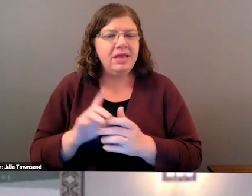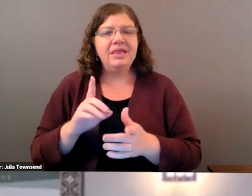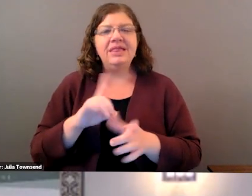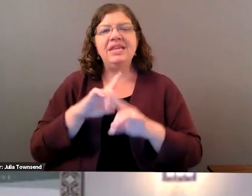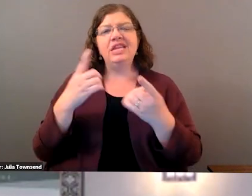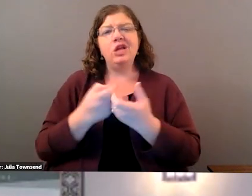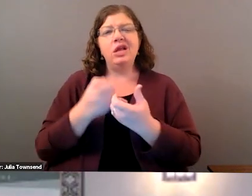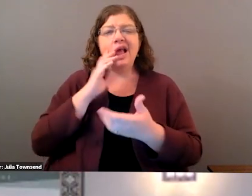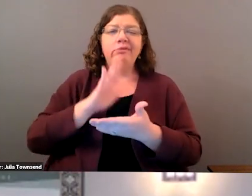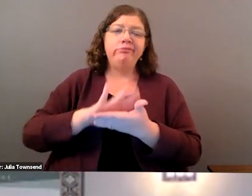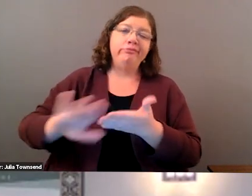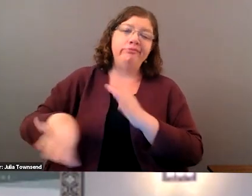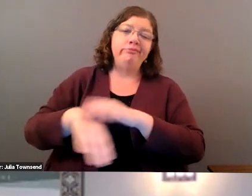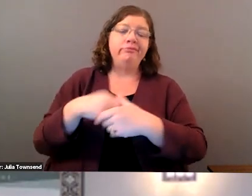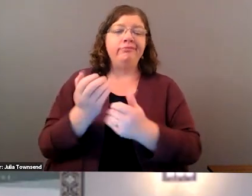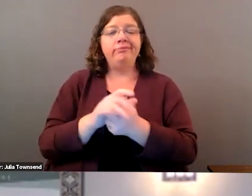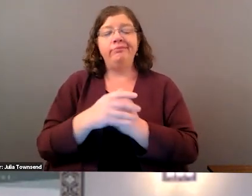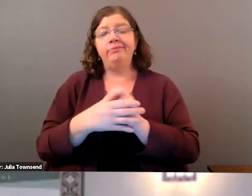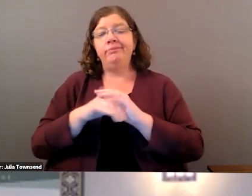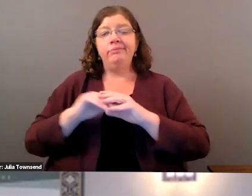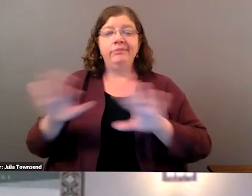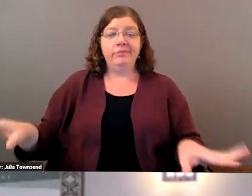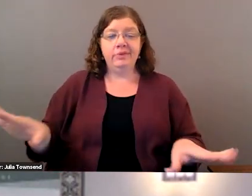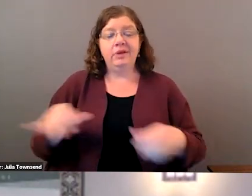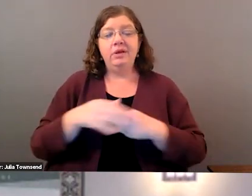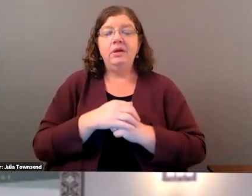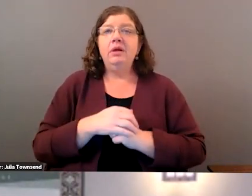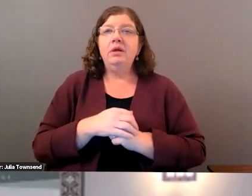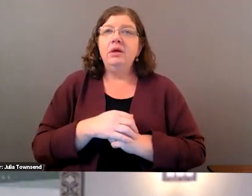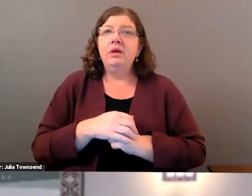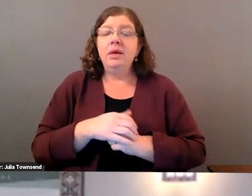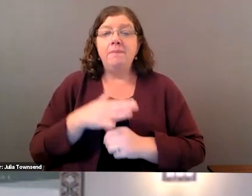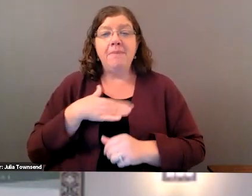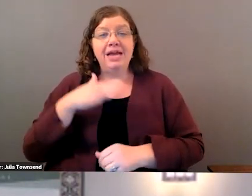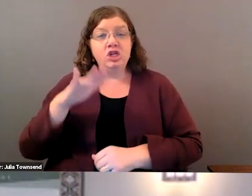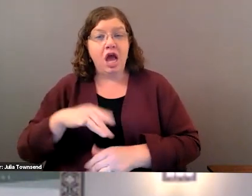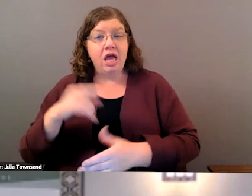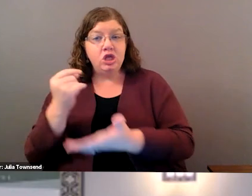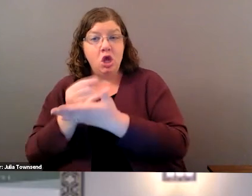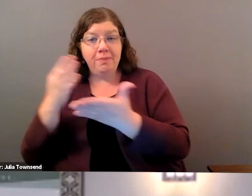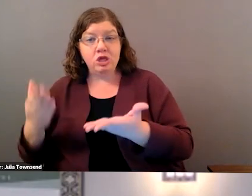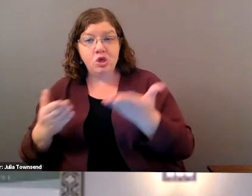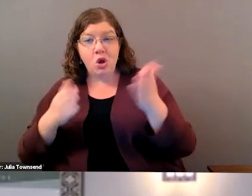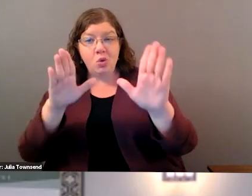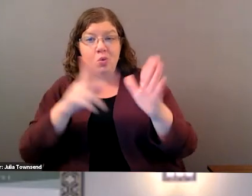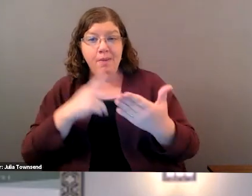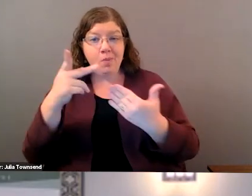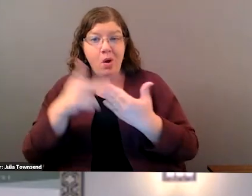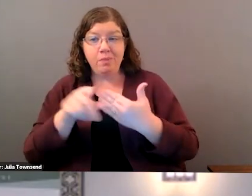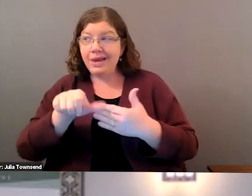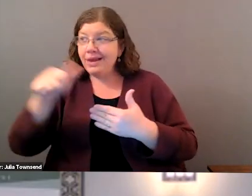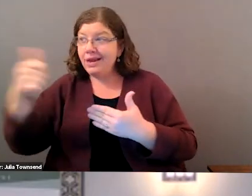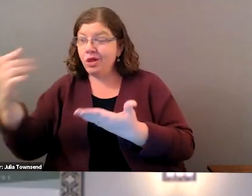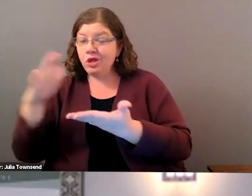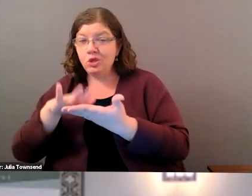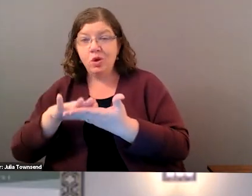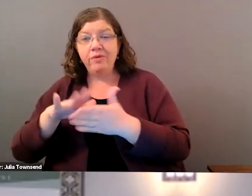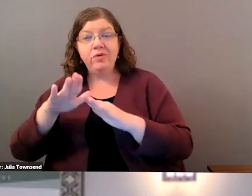Pilato. My child's therapist suggested a great program at another school for children